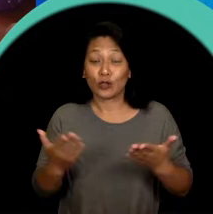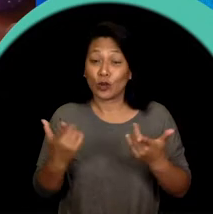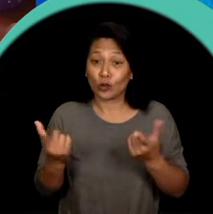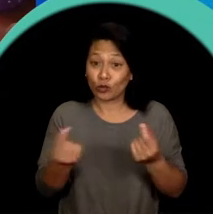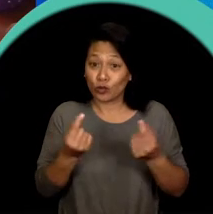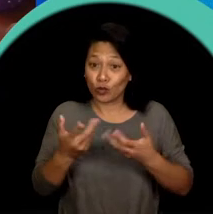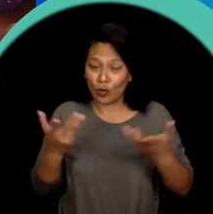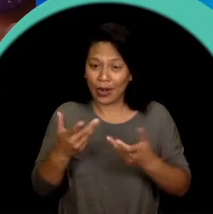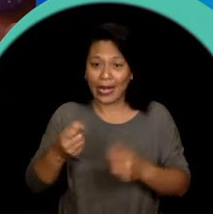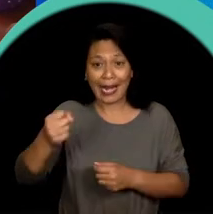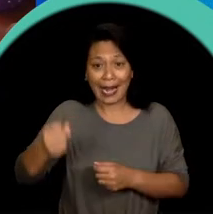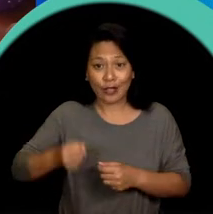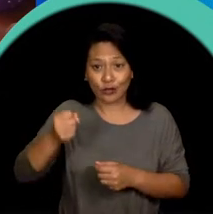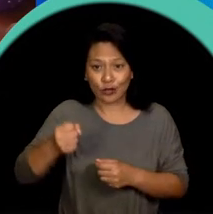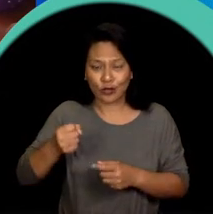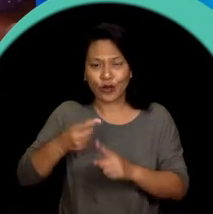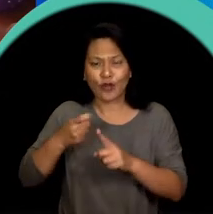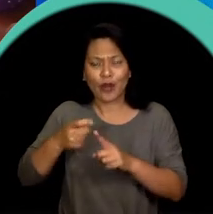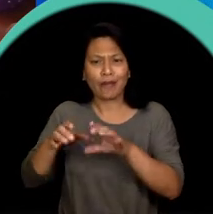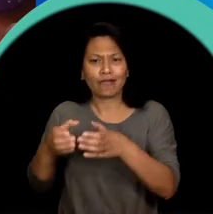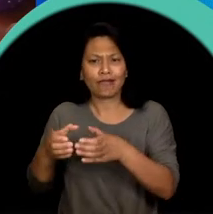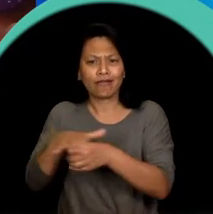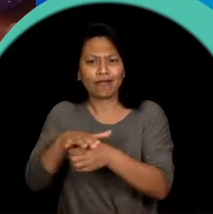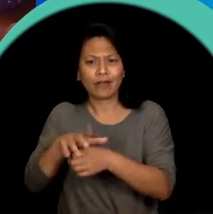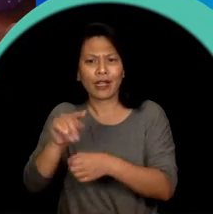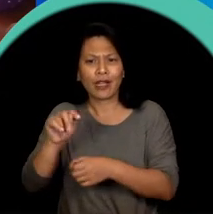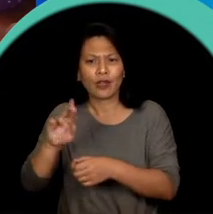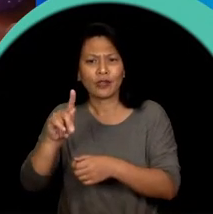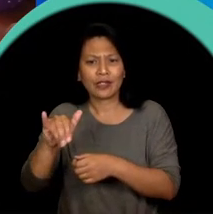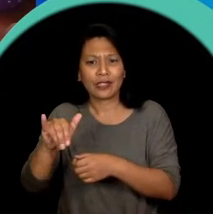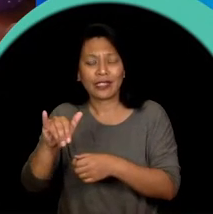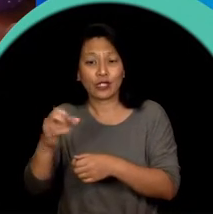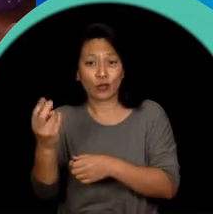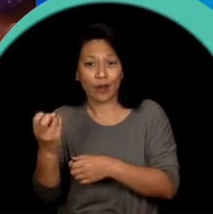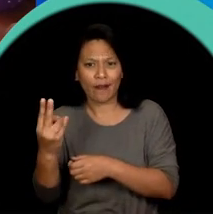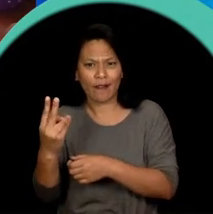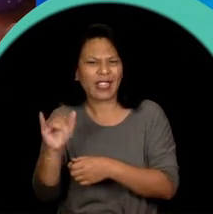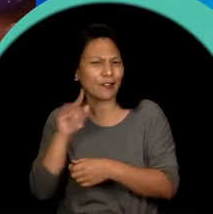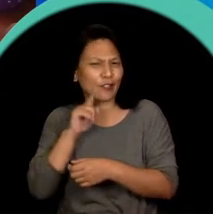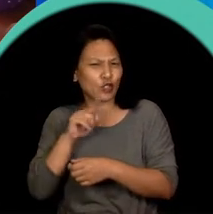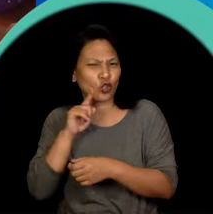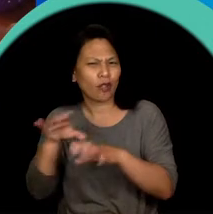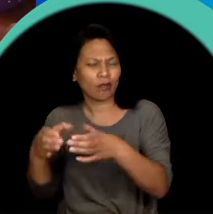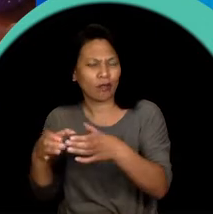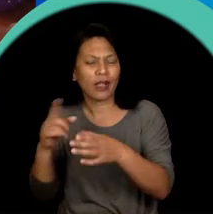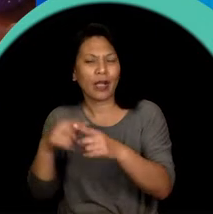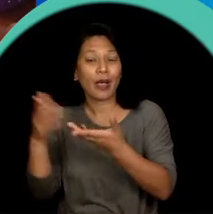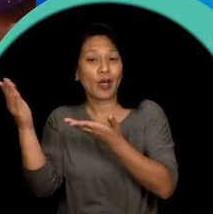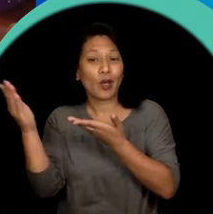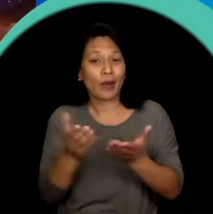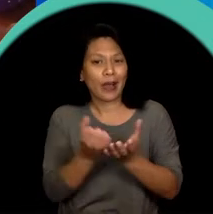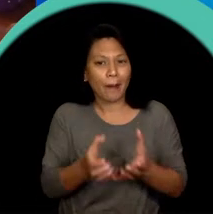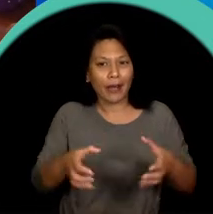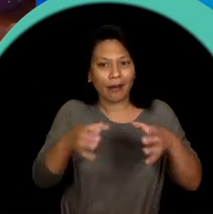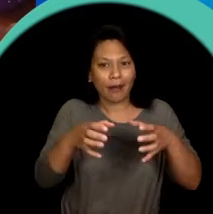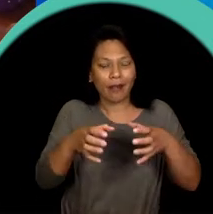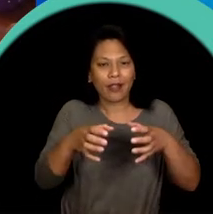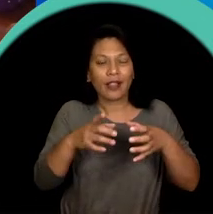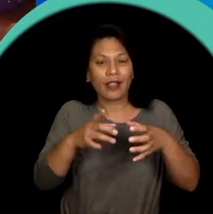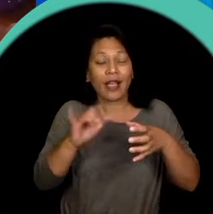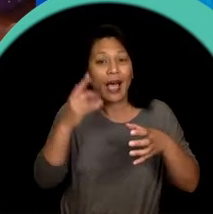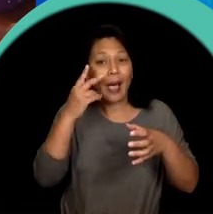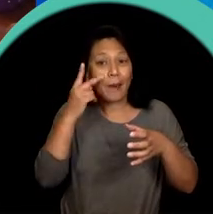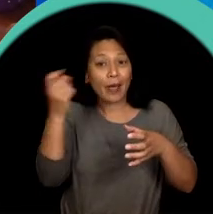skills. There are physical games like racing and baseball tournaments, but there's also ceremony.